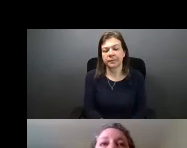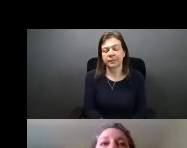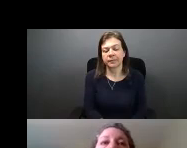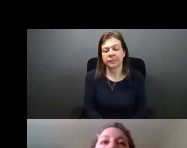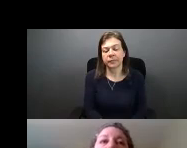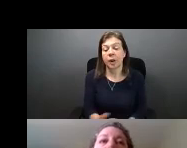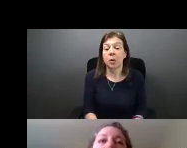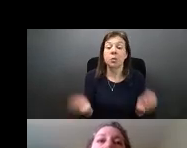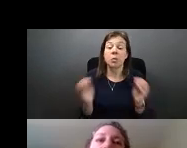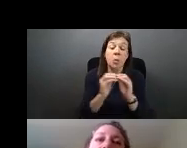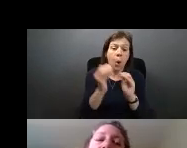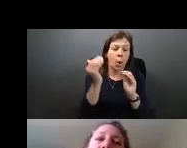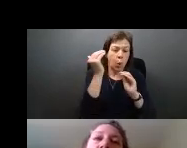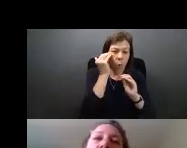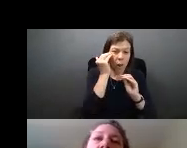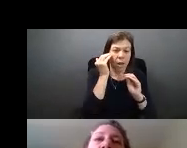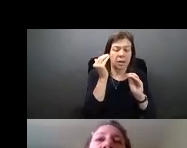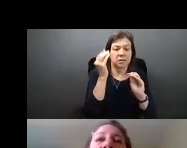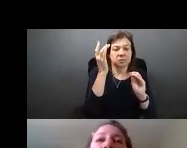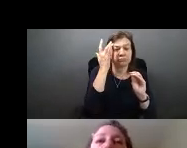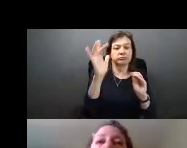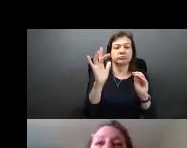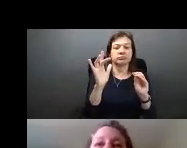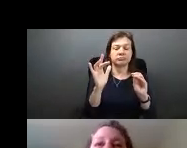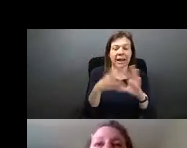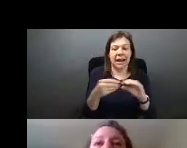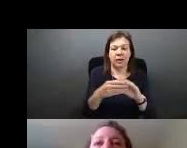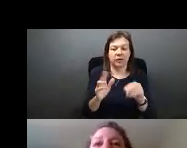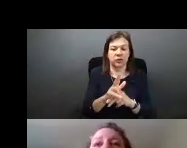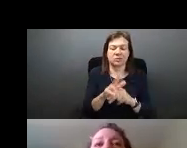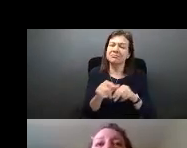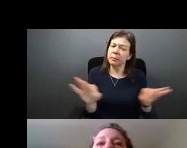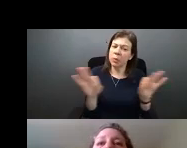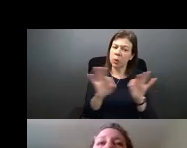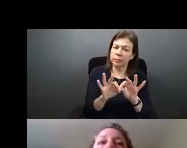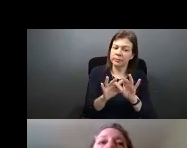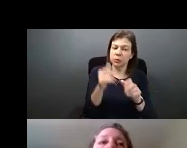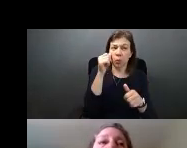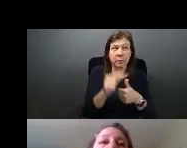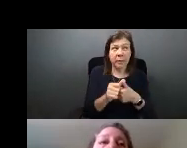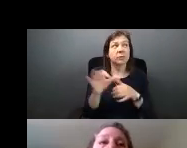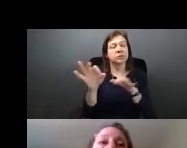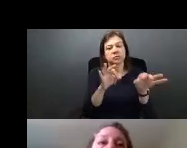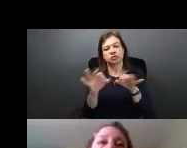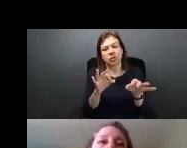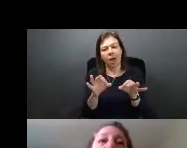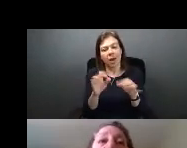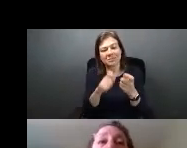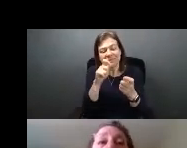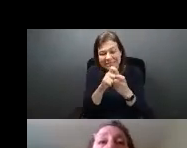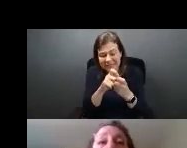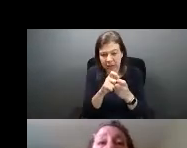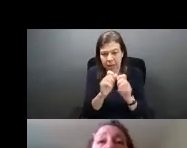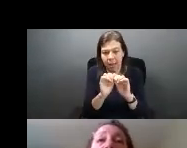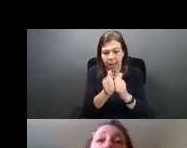Even more wise narrative use. This is important. Remember to describe very specifically